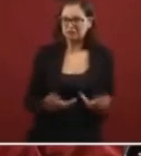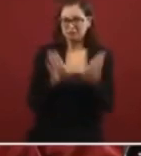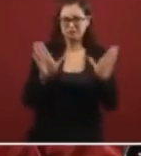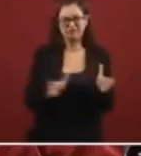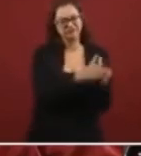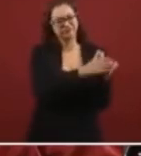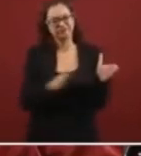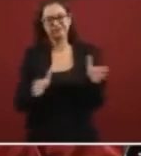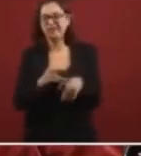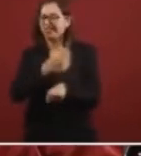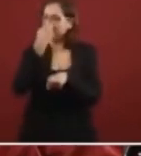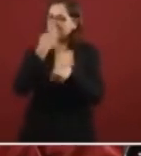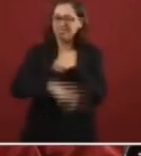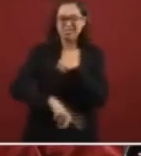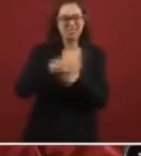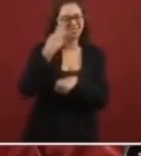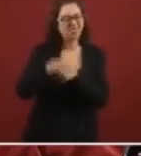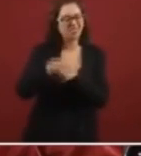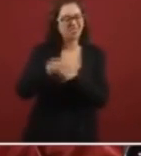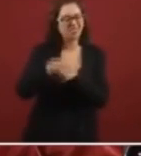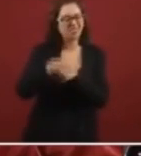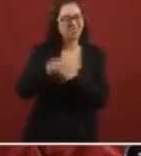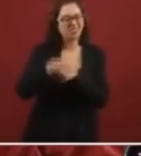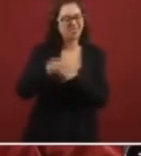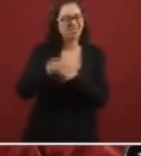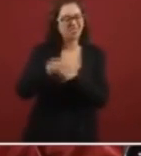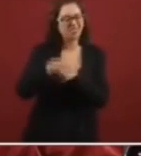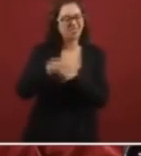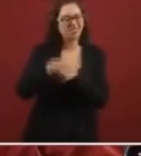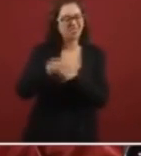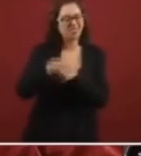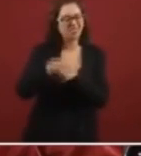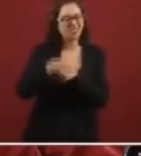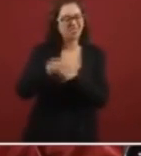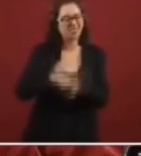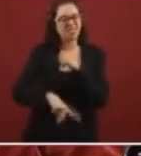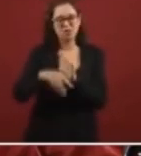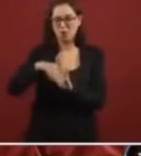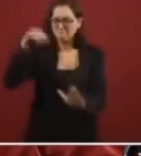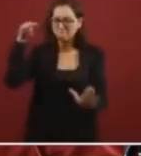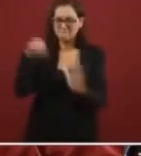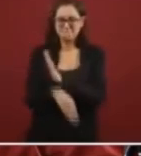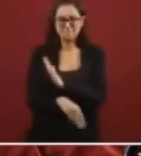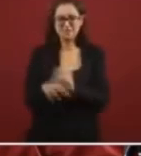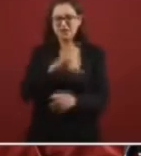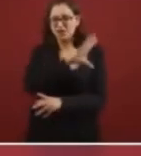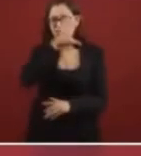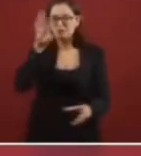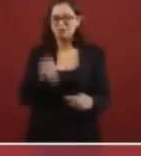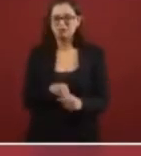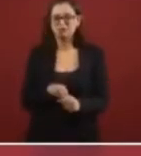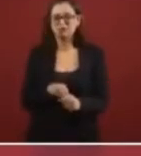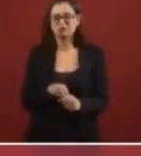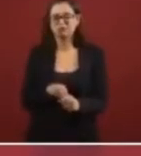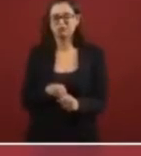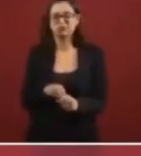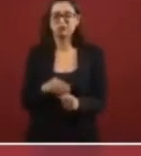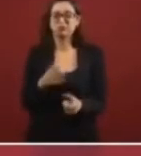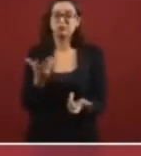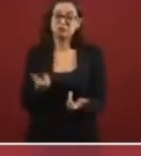era dañino, was that was completely damaging. Que eso era lo más.